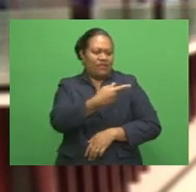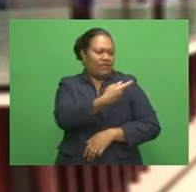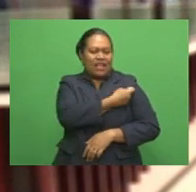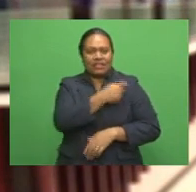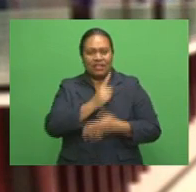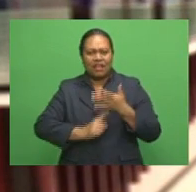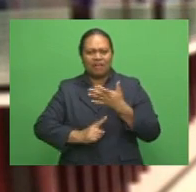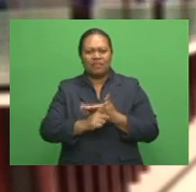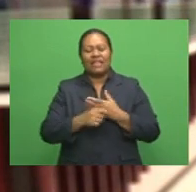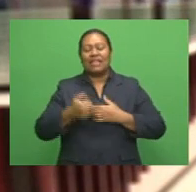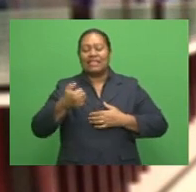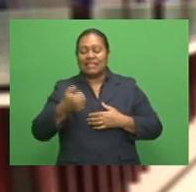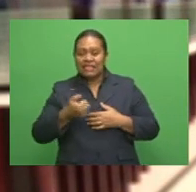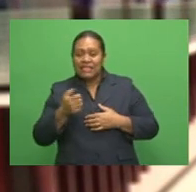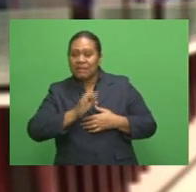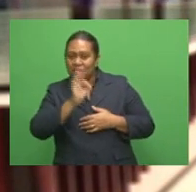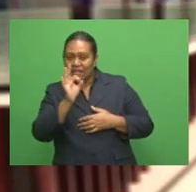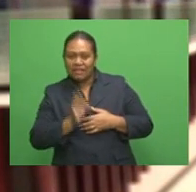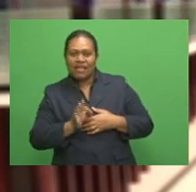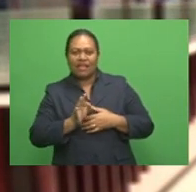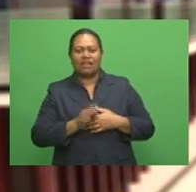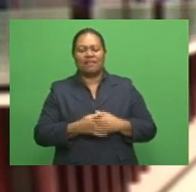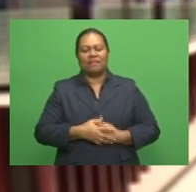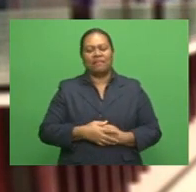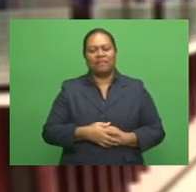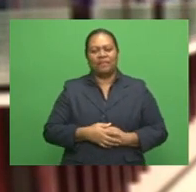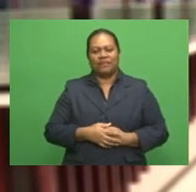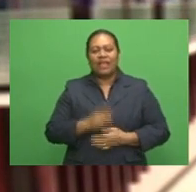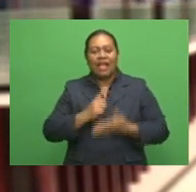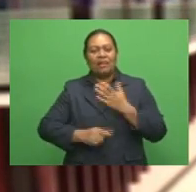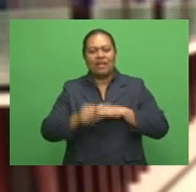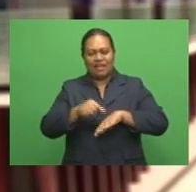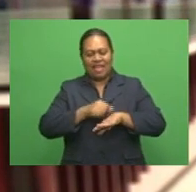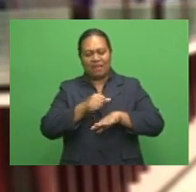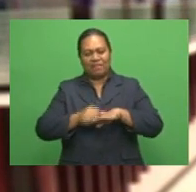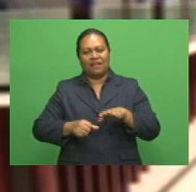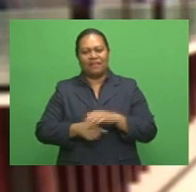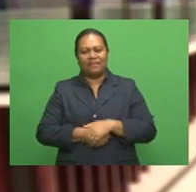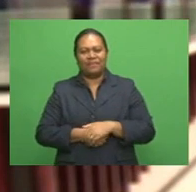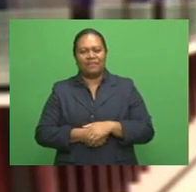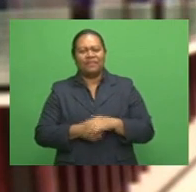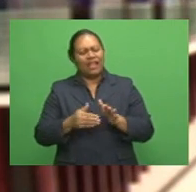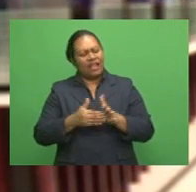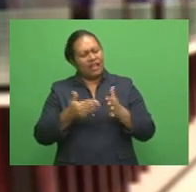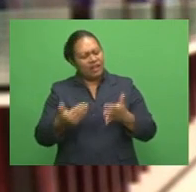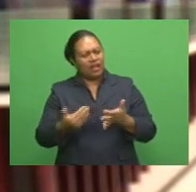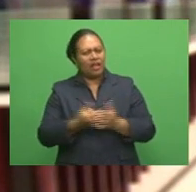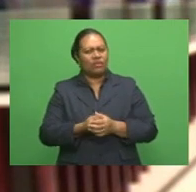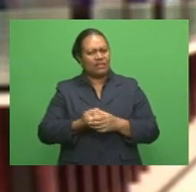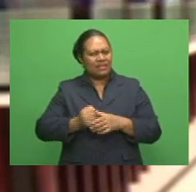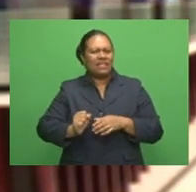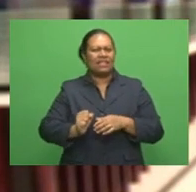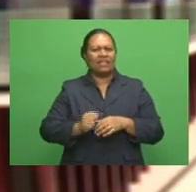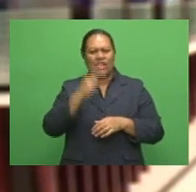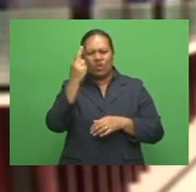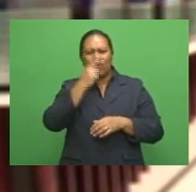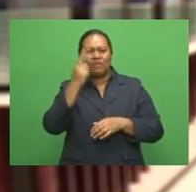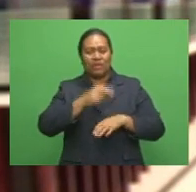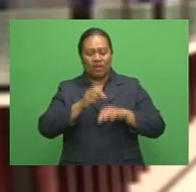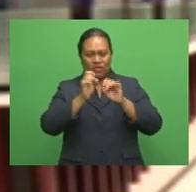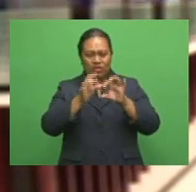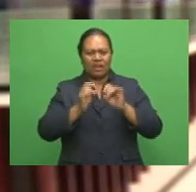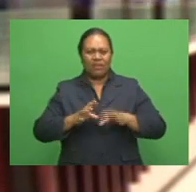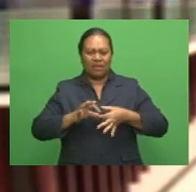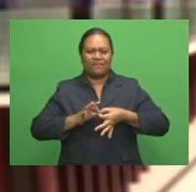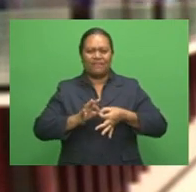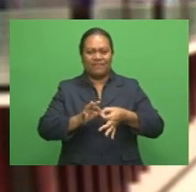about 16% against the greenback since April. Still, risks remain with the Aussie due to its deteriorating relations